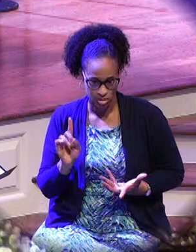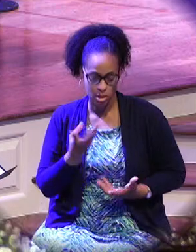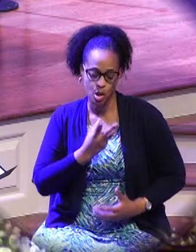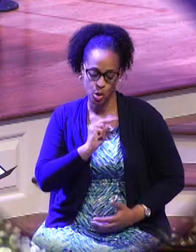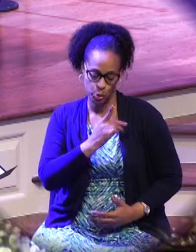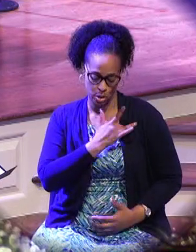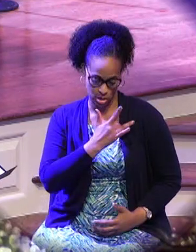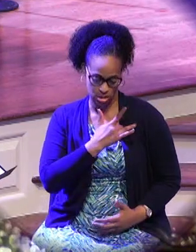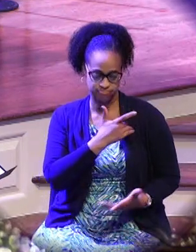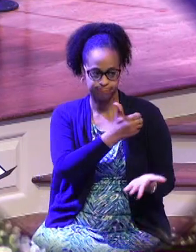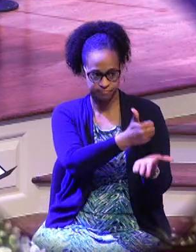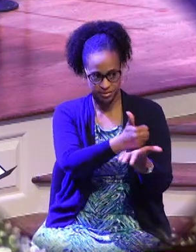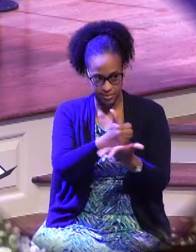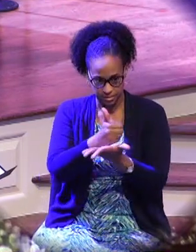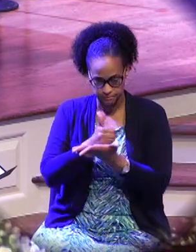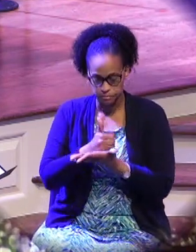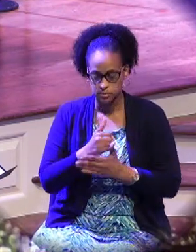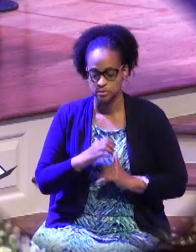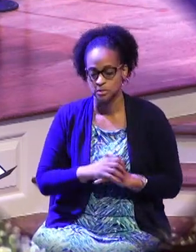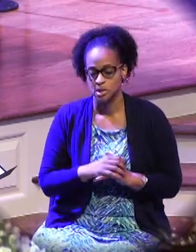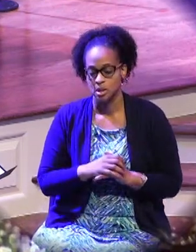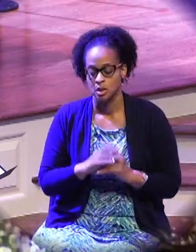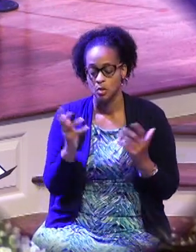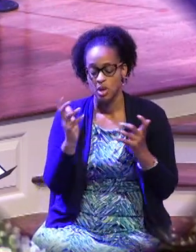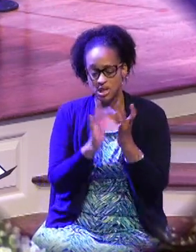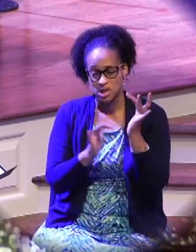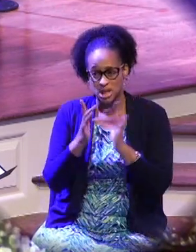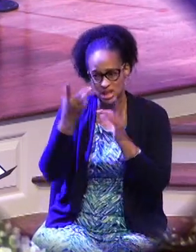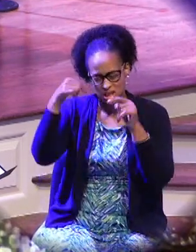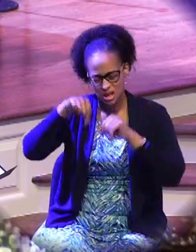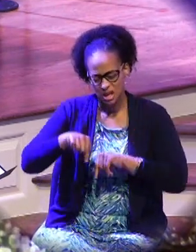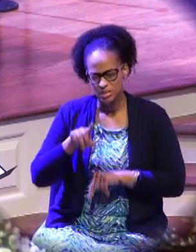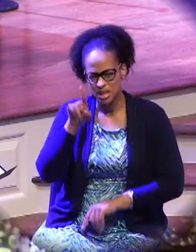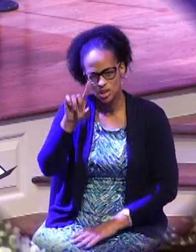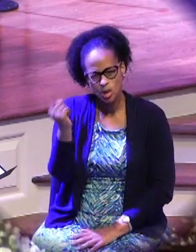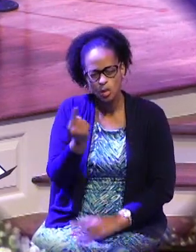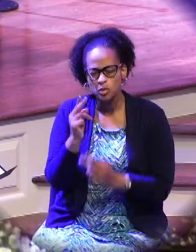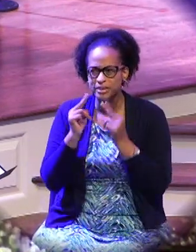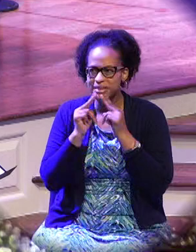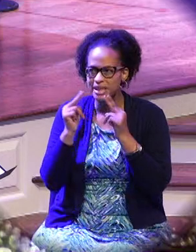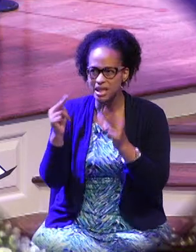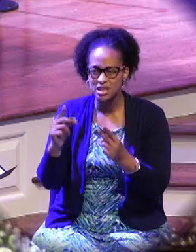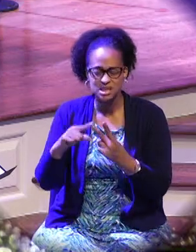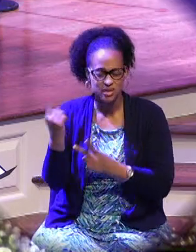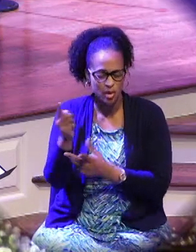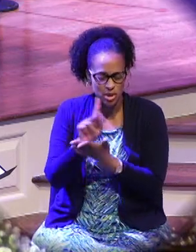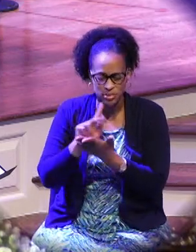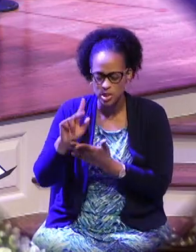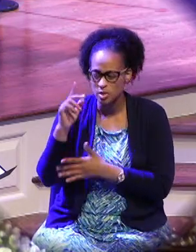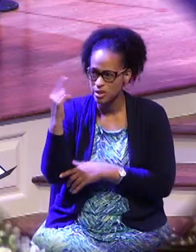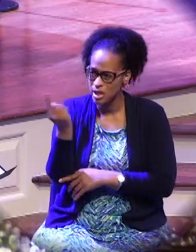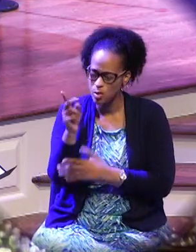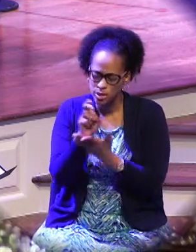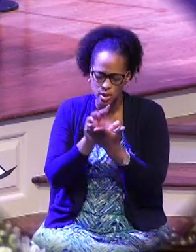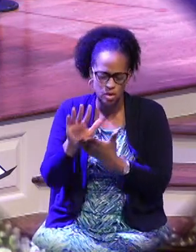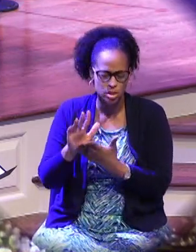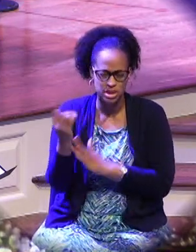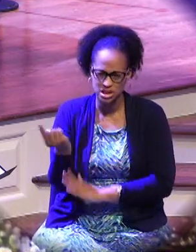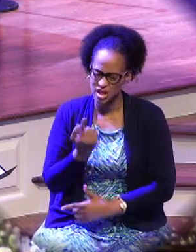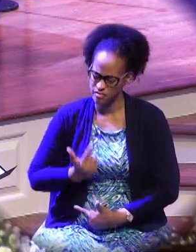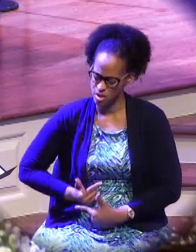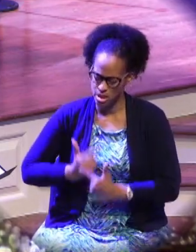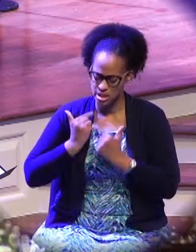hearts. And so what Jesus comes, he's the only innocent, the only pure, the only holy one who has ever